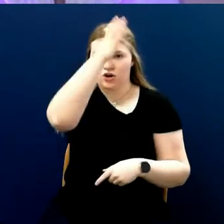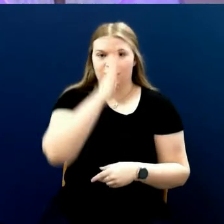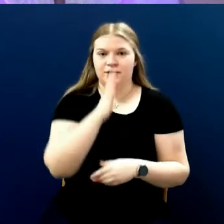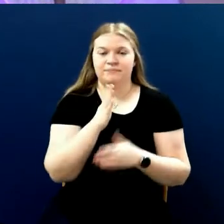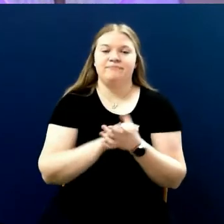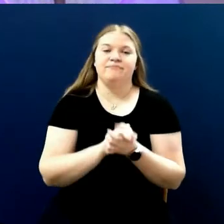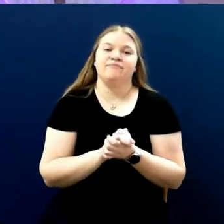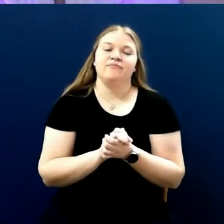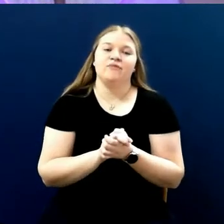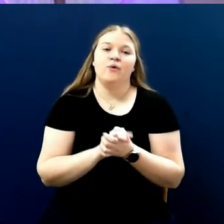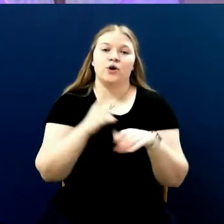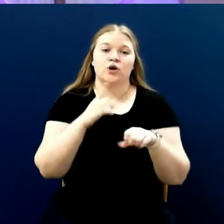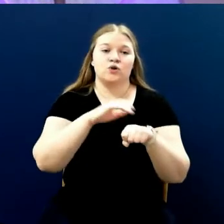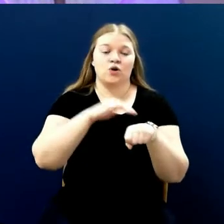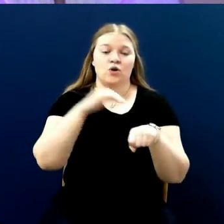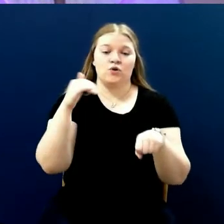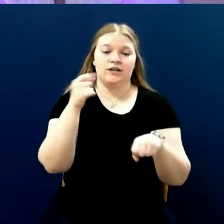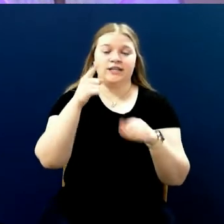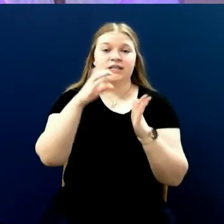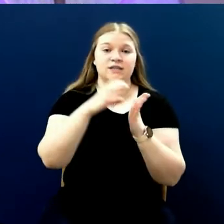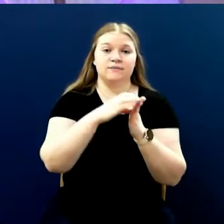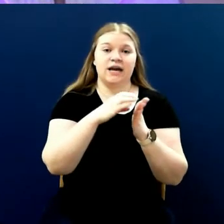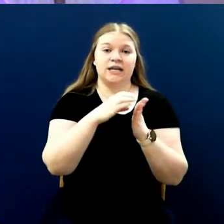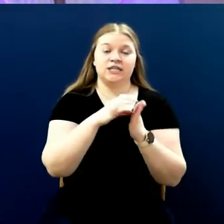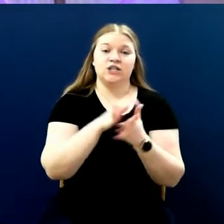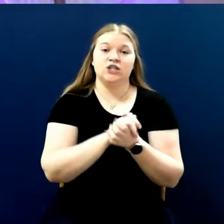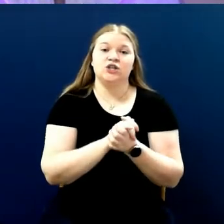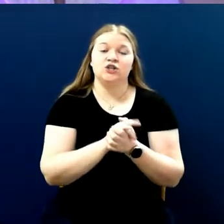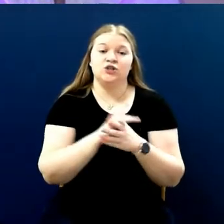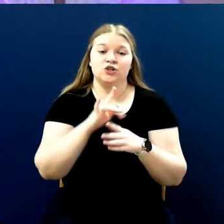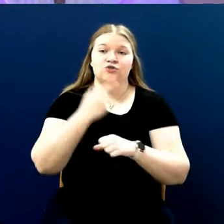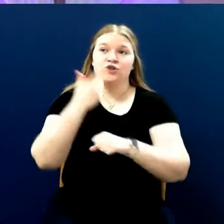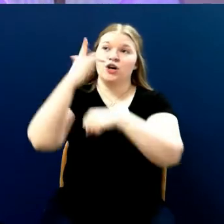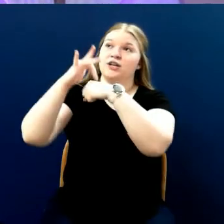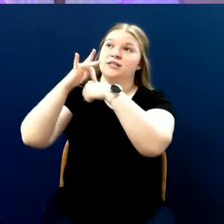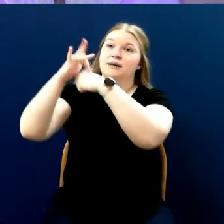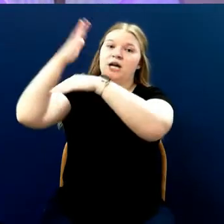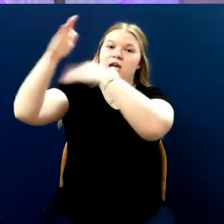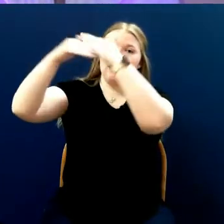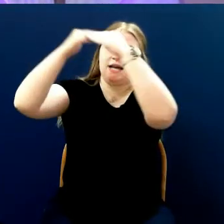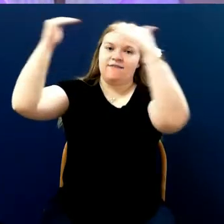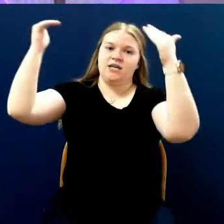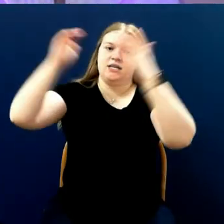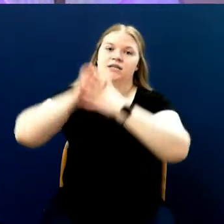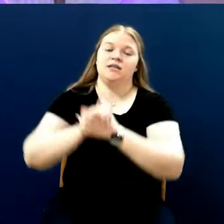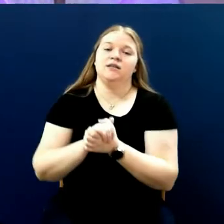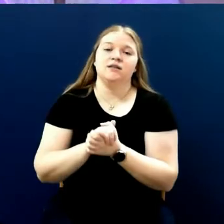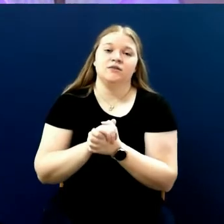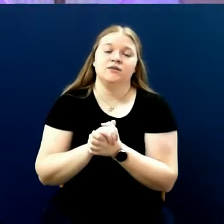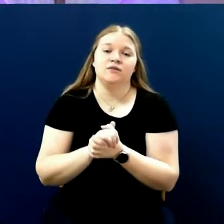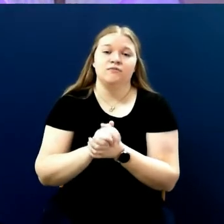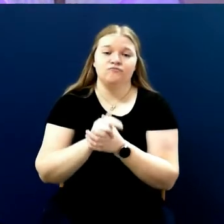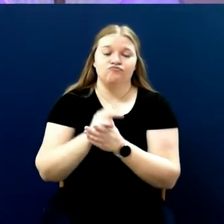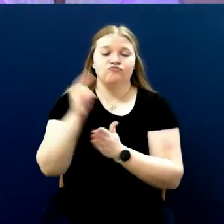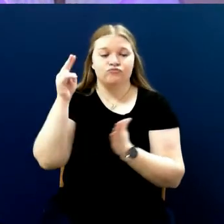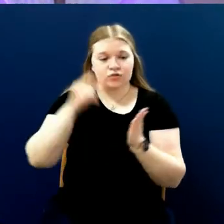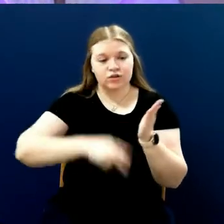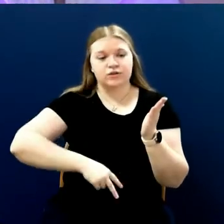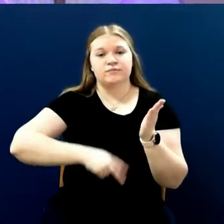so we're called here in this passage to set our minds on heaven. And as we look at this